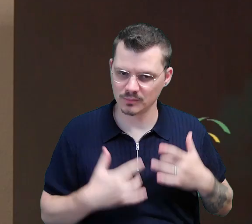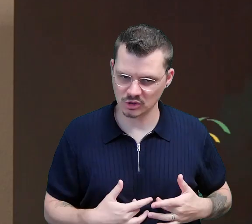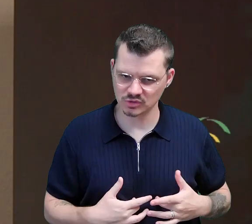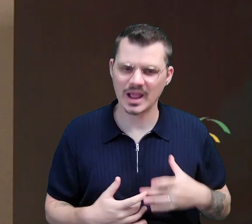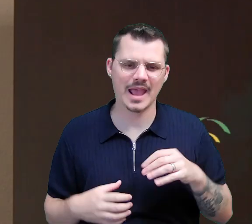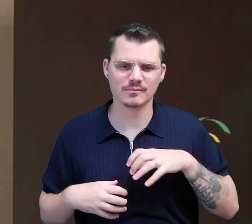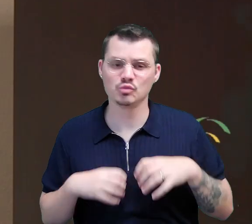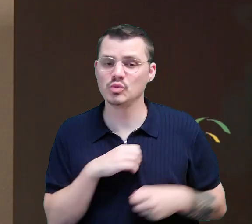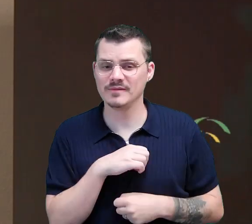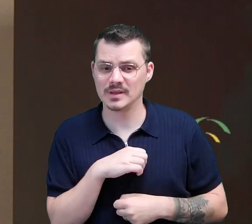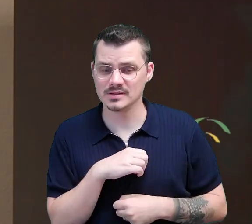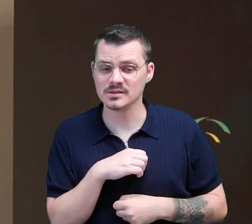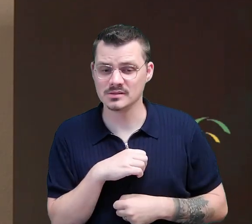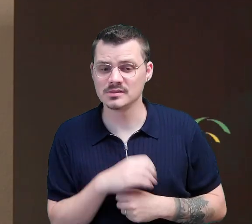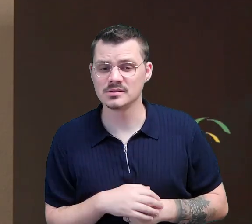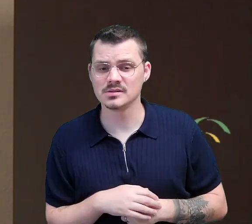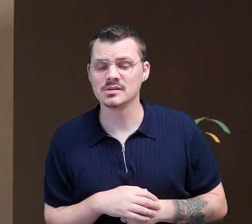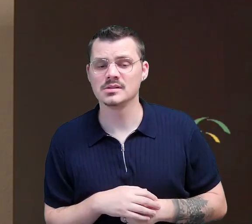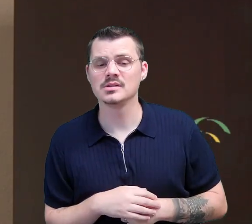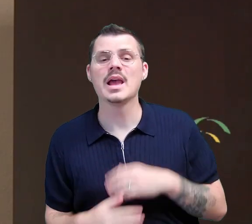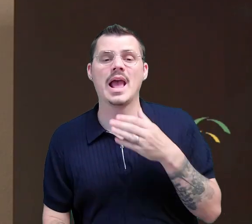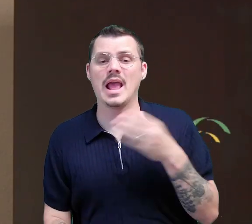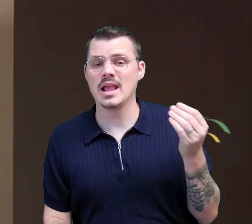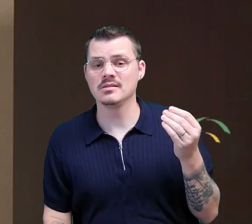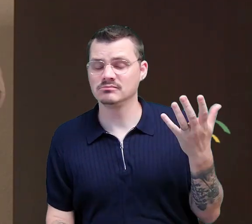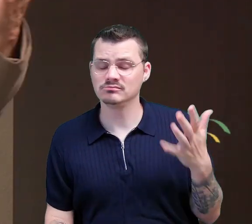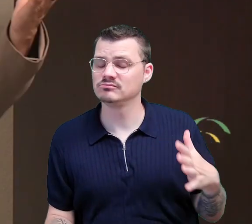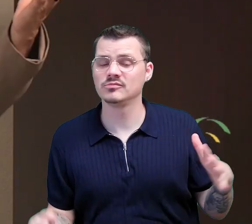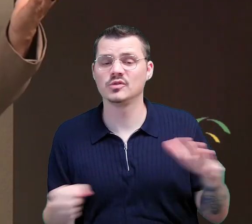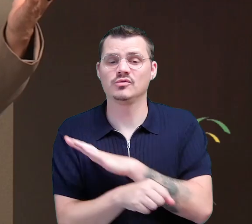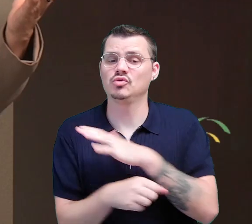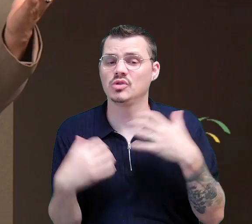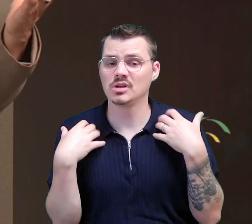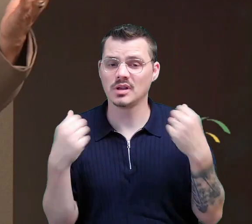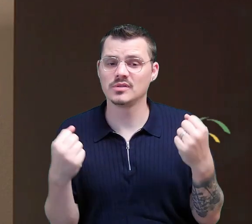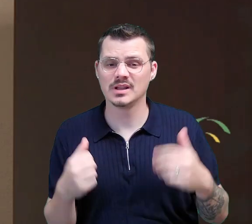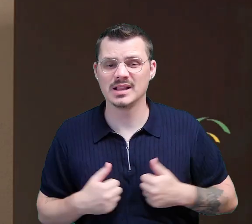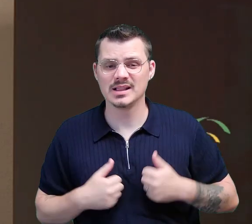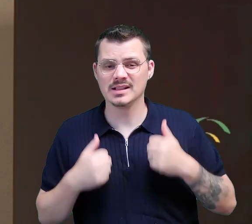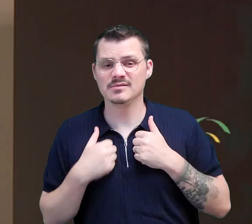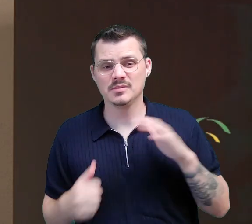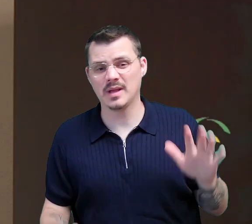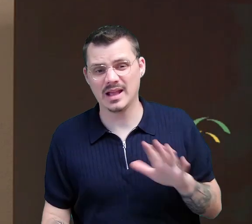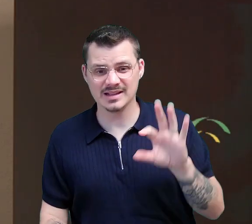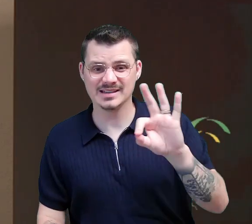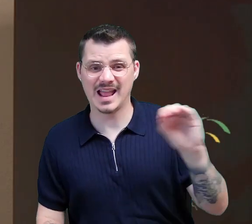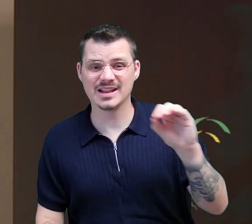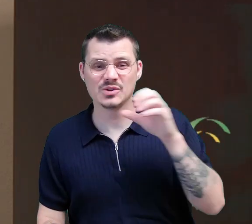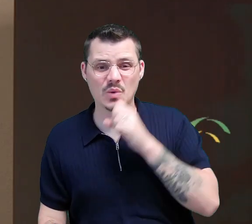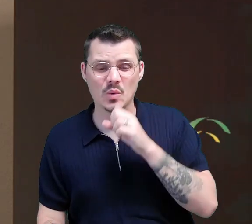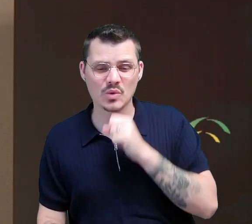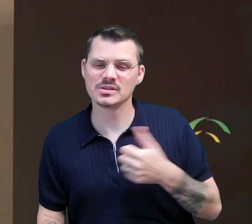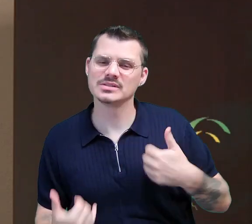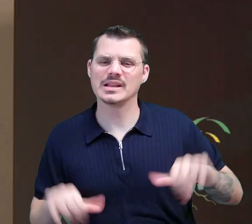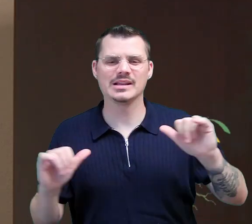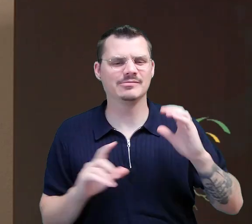depression and bereavement, and he had a full recovery. He lived to be about 90 years old,